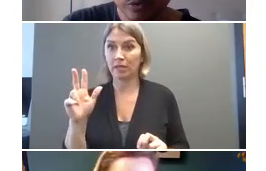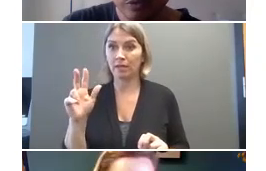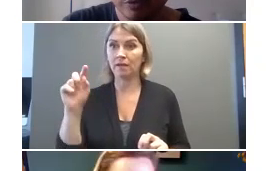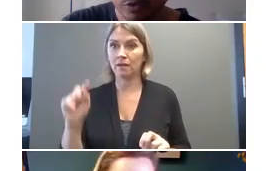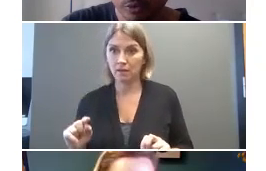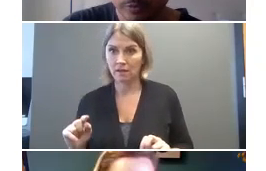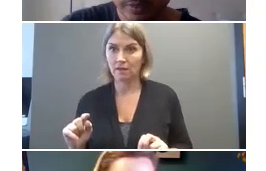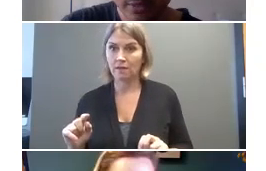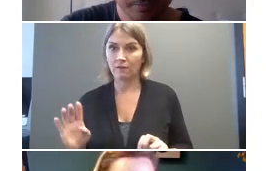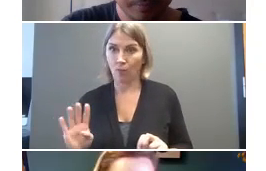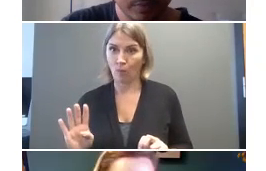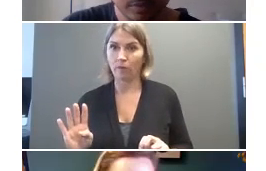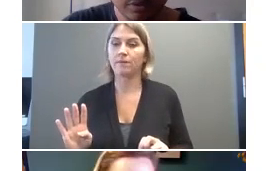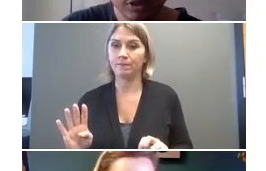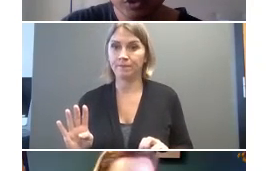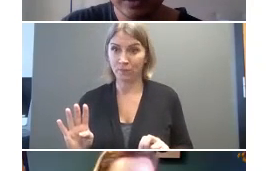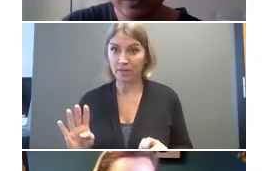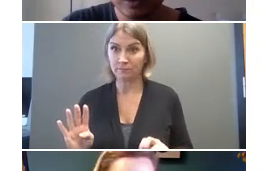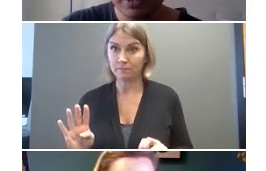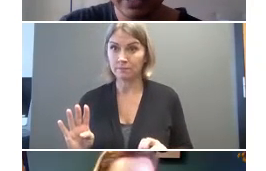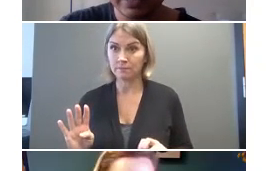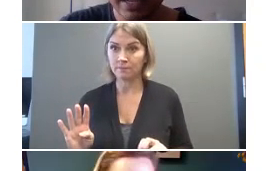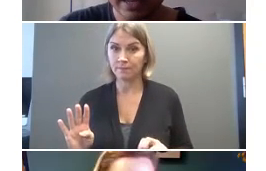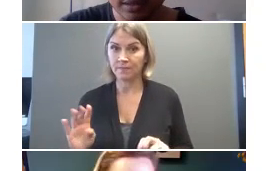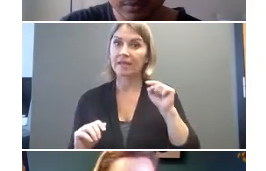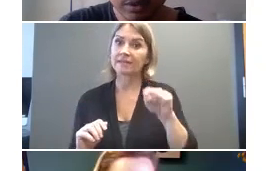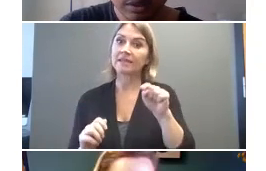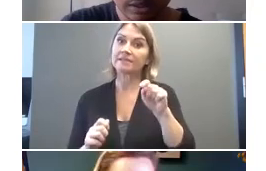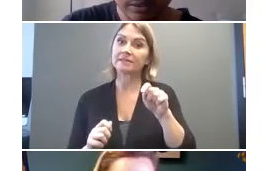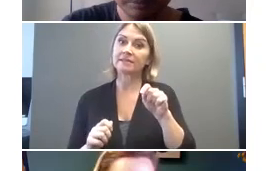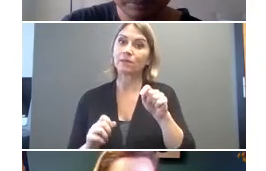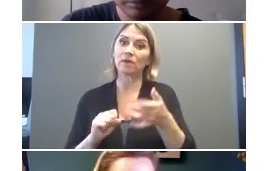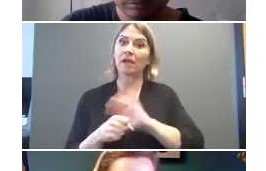to 4, right? So this would be the entire